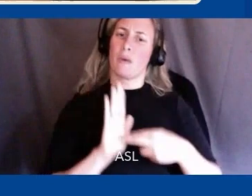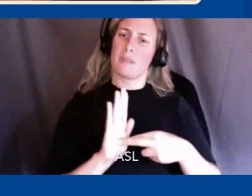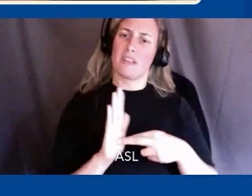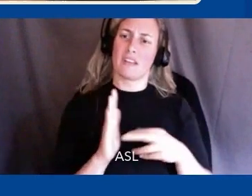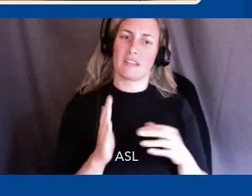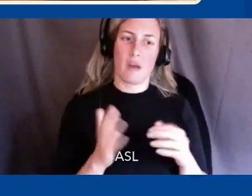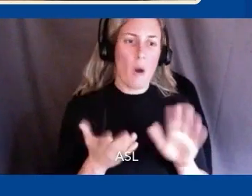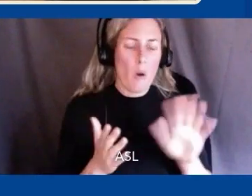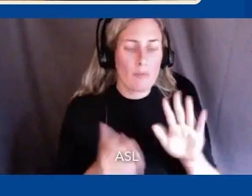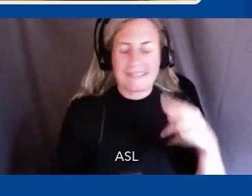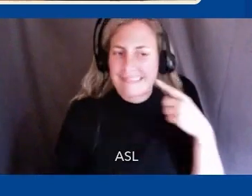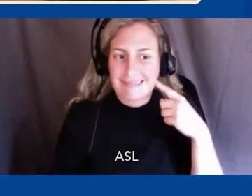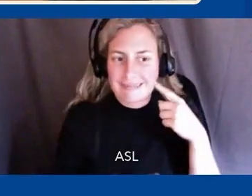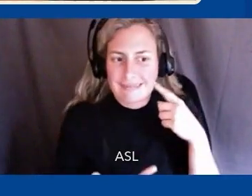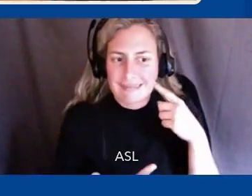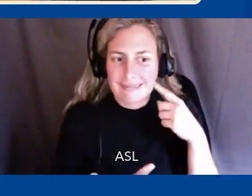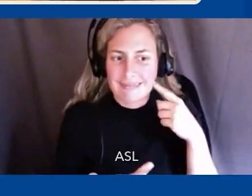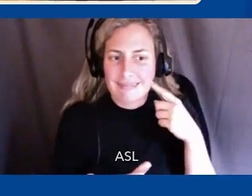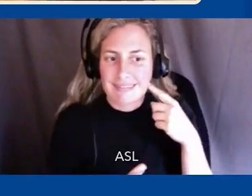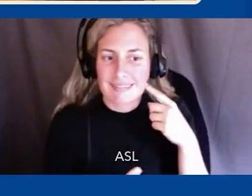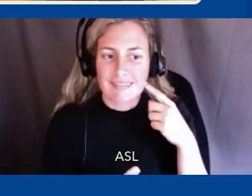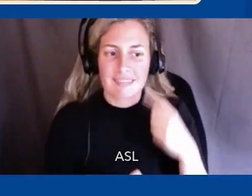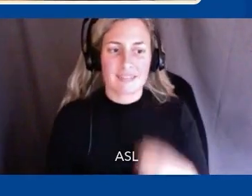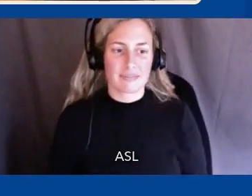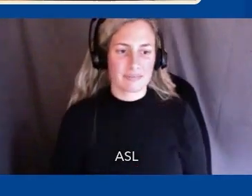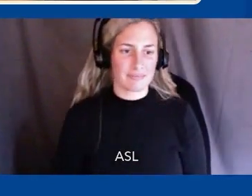Oh, I think you're muted.